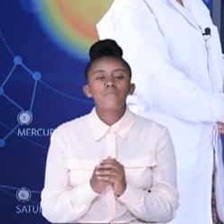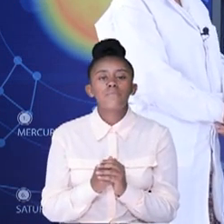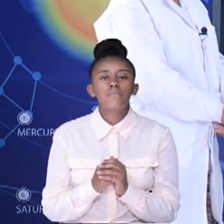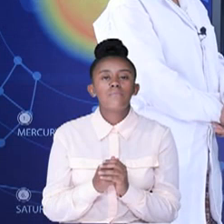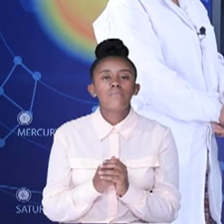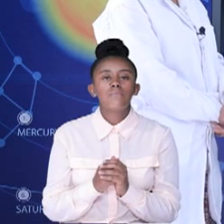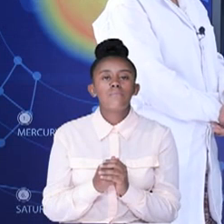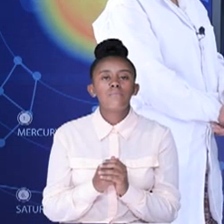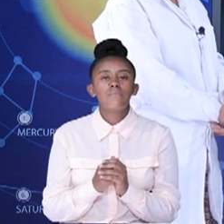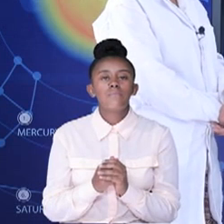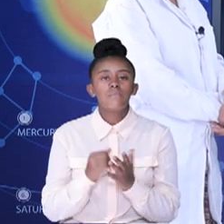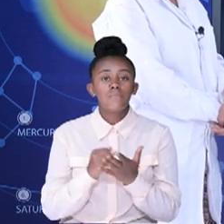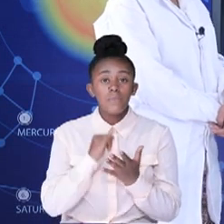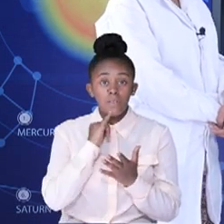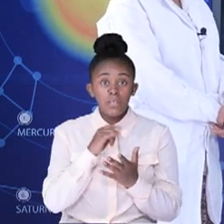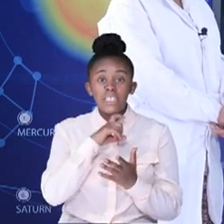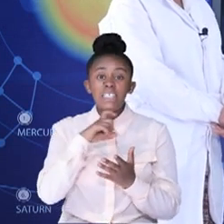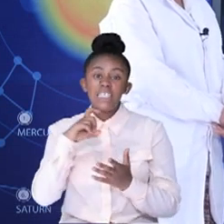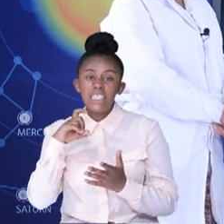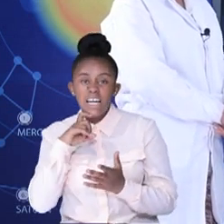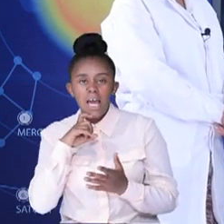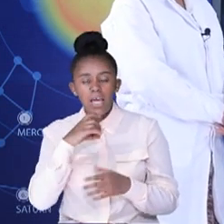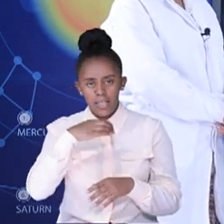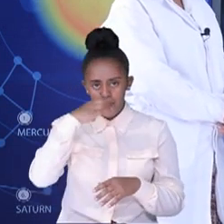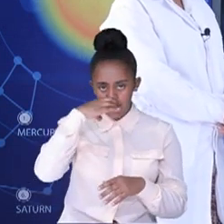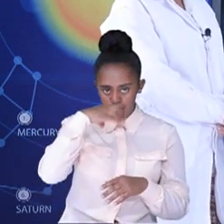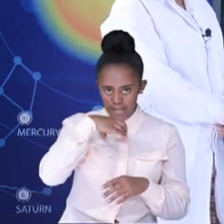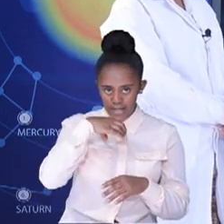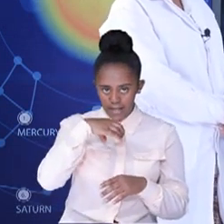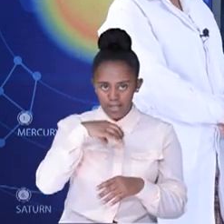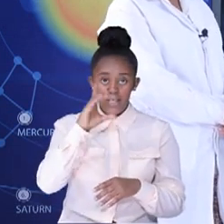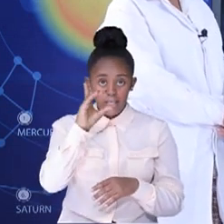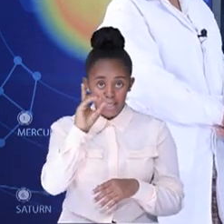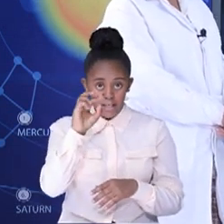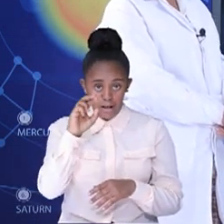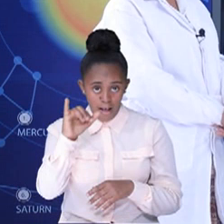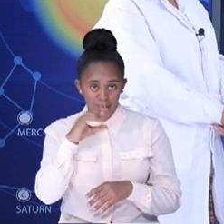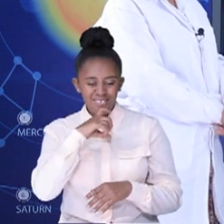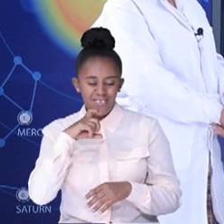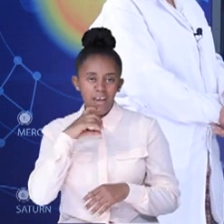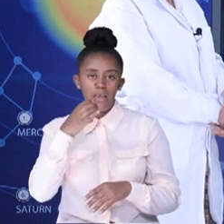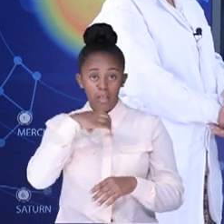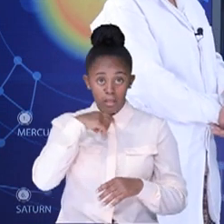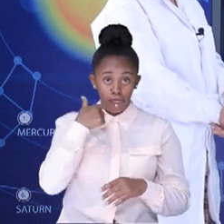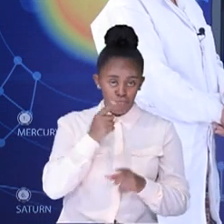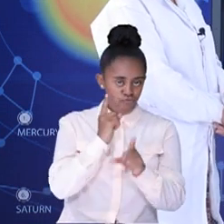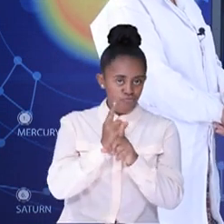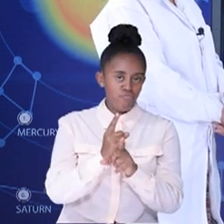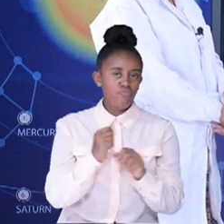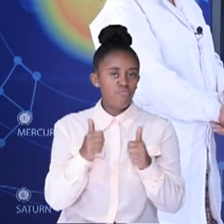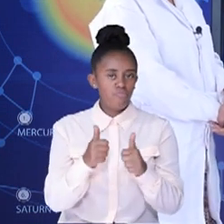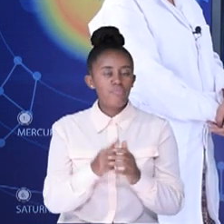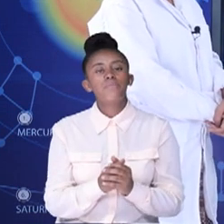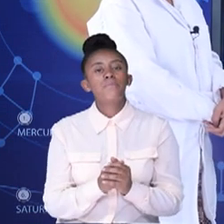It is dry heat. If you say dry heat, you got correct answer.